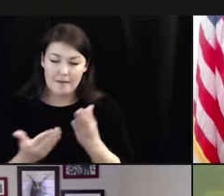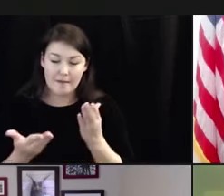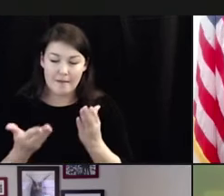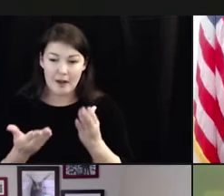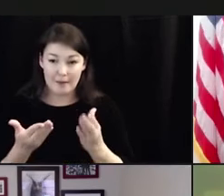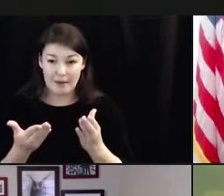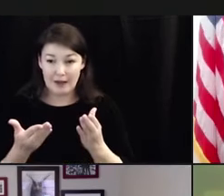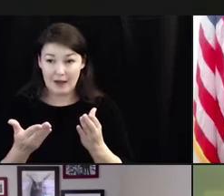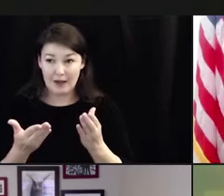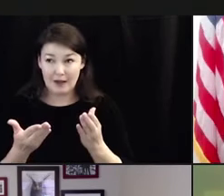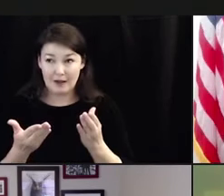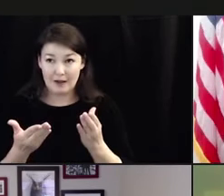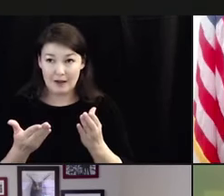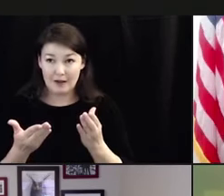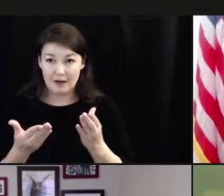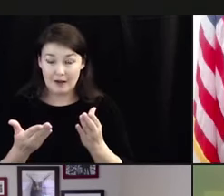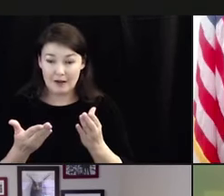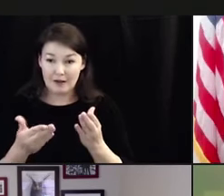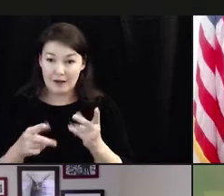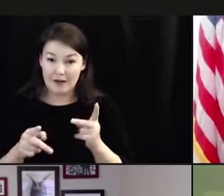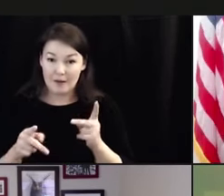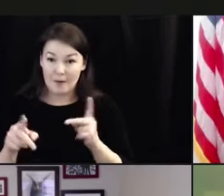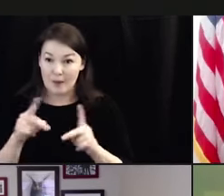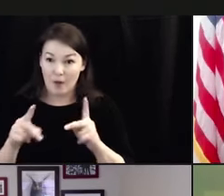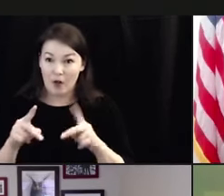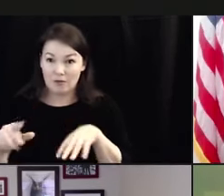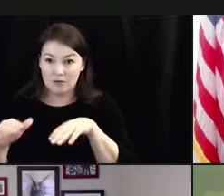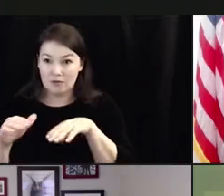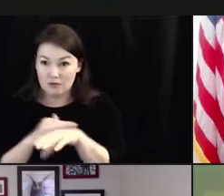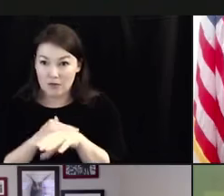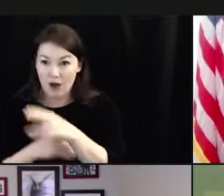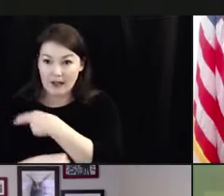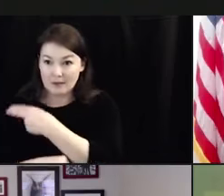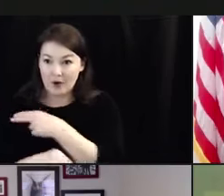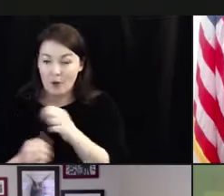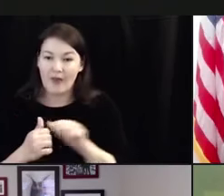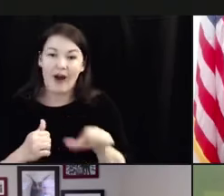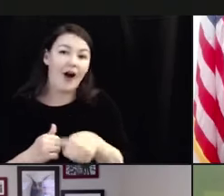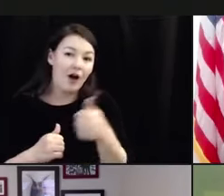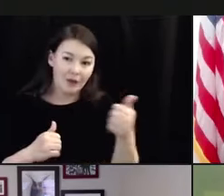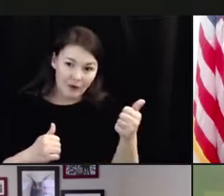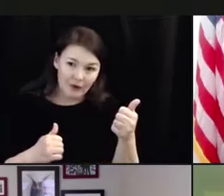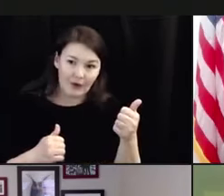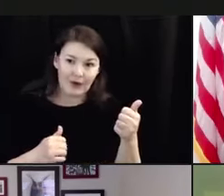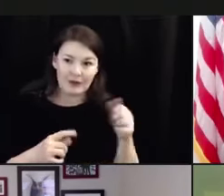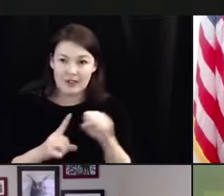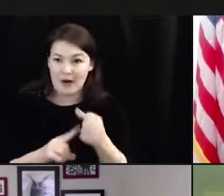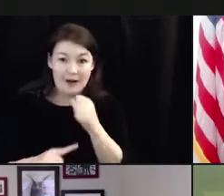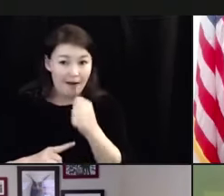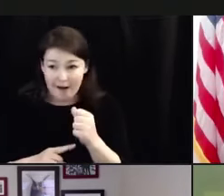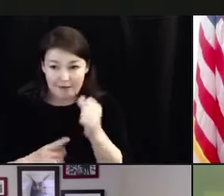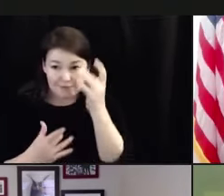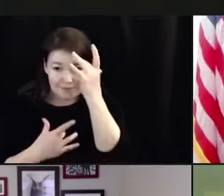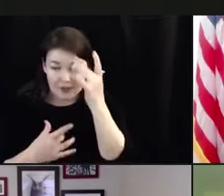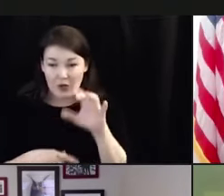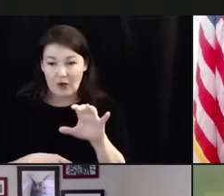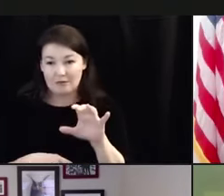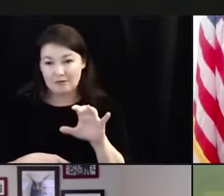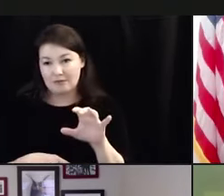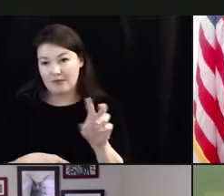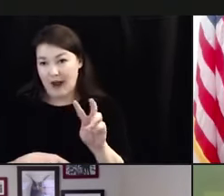with something other than COVID, and what kind of care can they expect? What impact are these high levels of